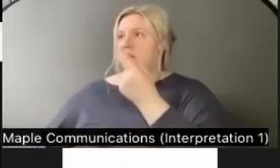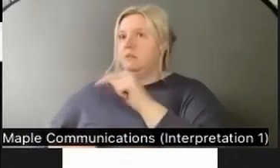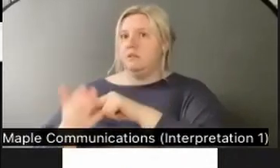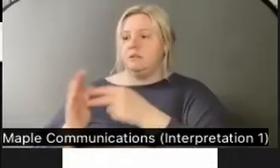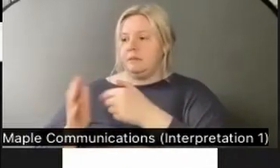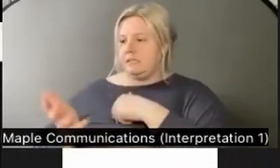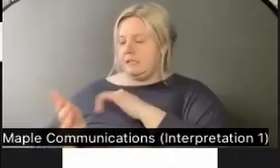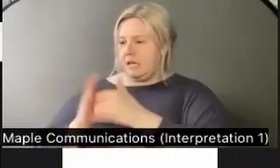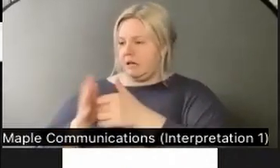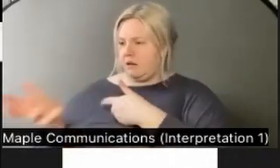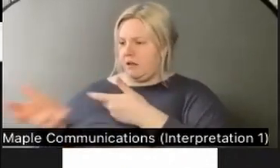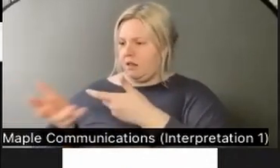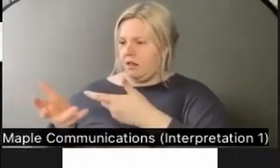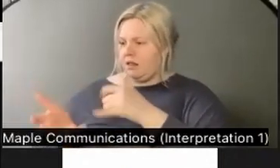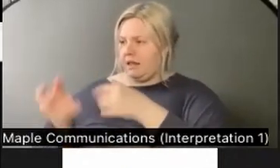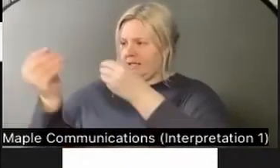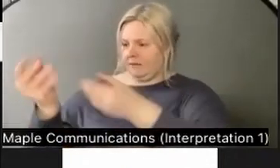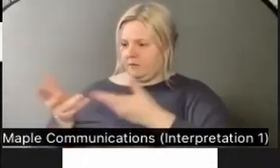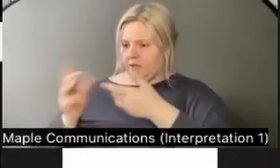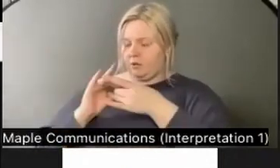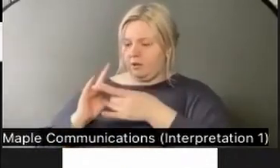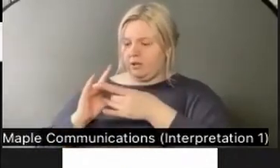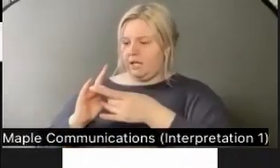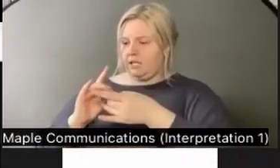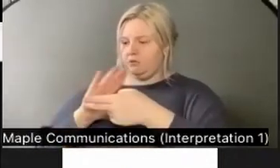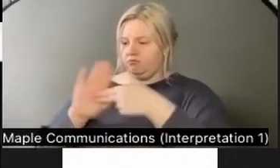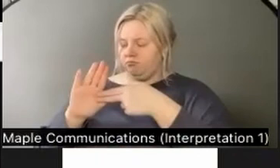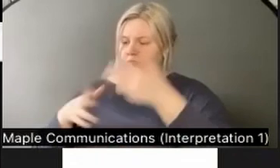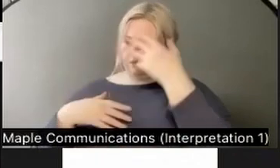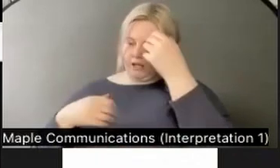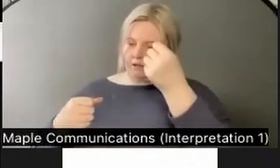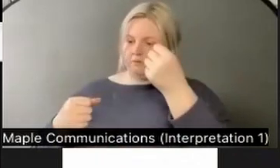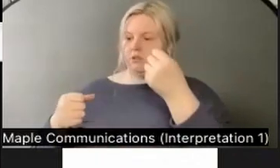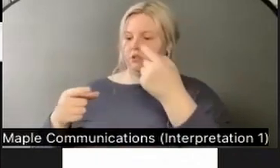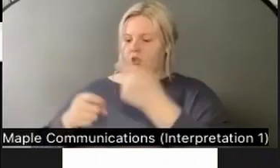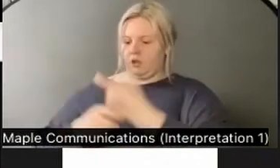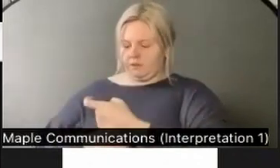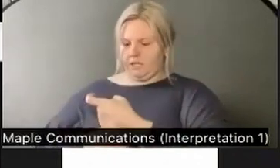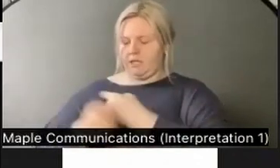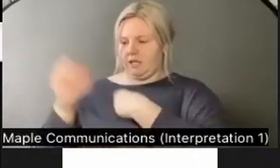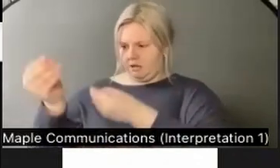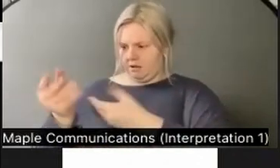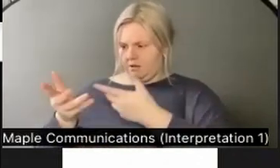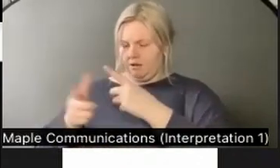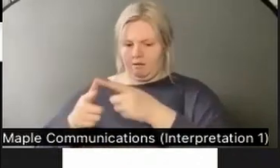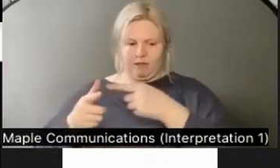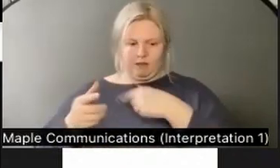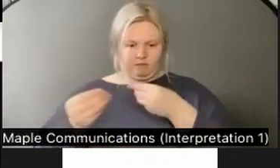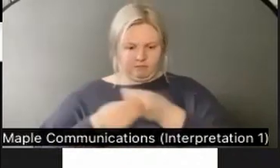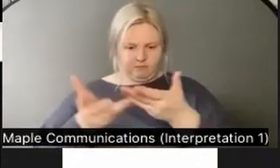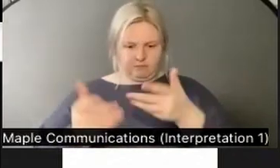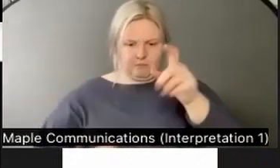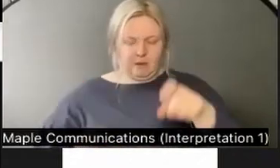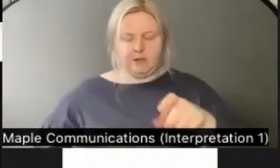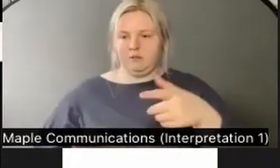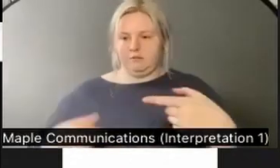information he was given about my rather complex medical condition, as it had been related to him by my attending physician,